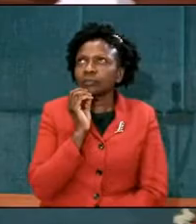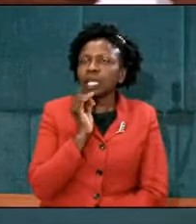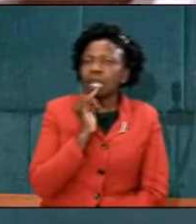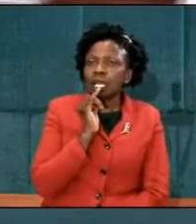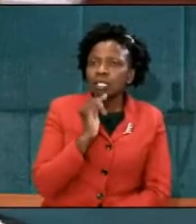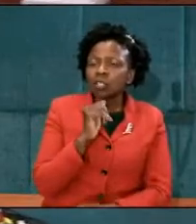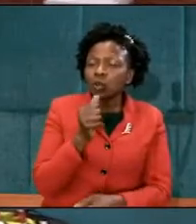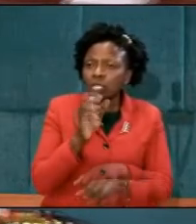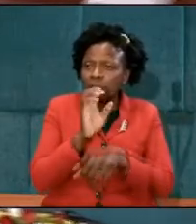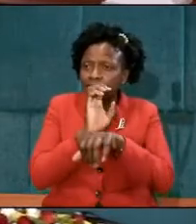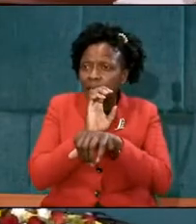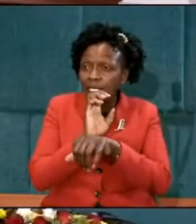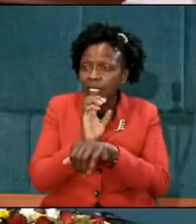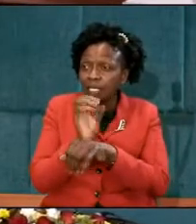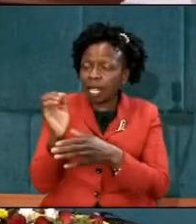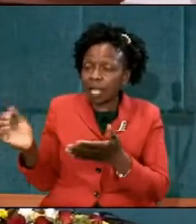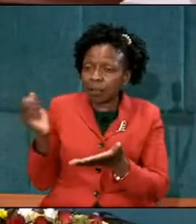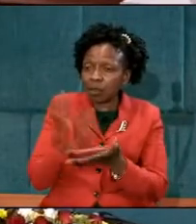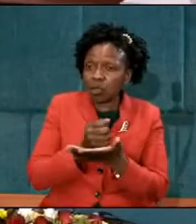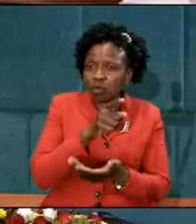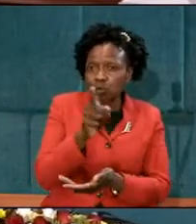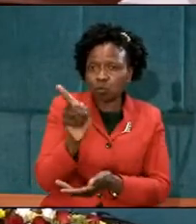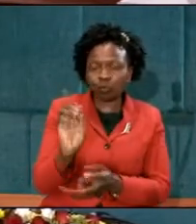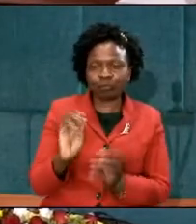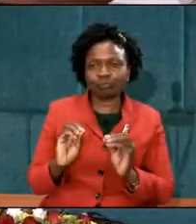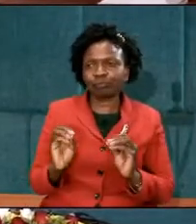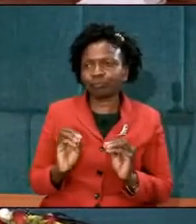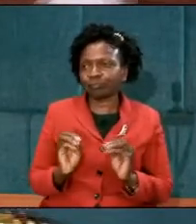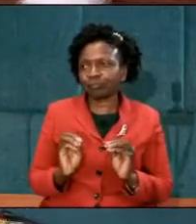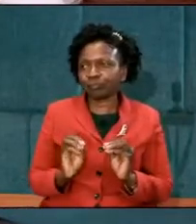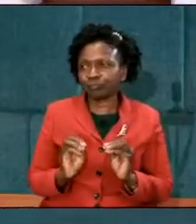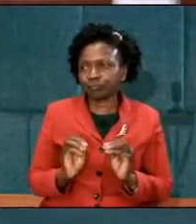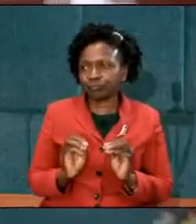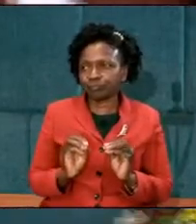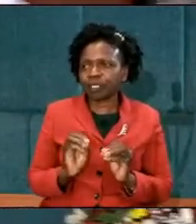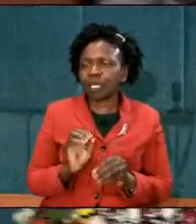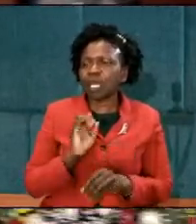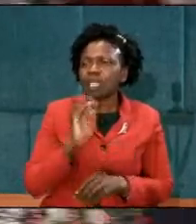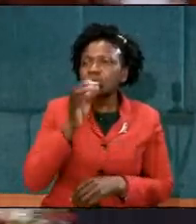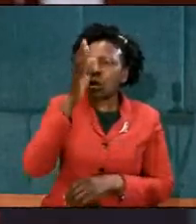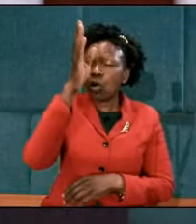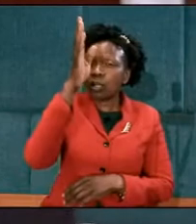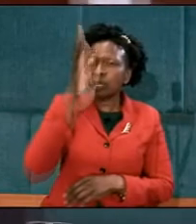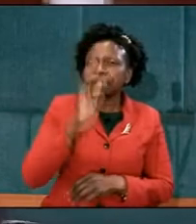It is not the church that is hiring you. It's God.